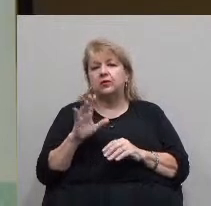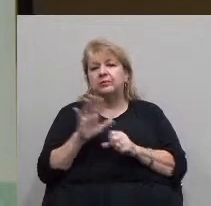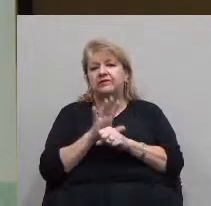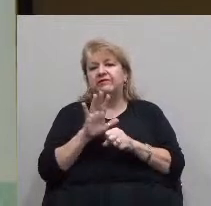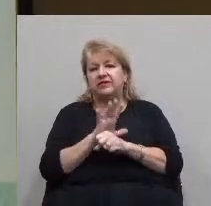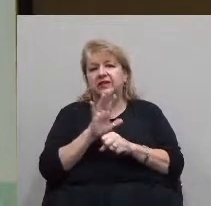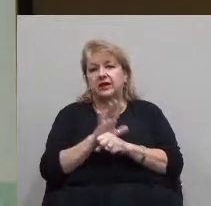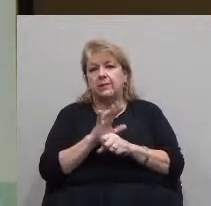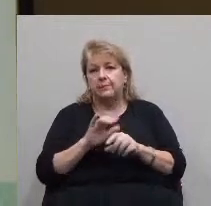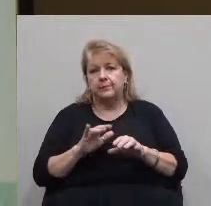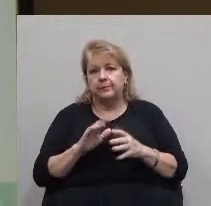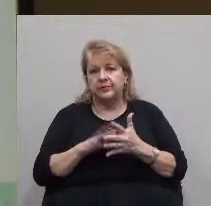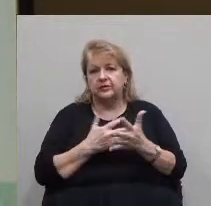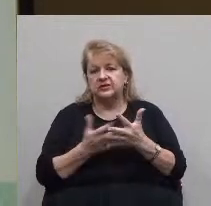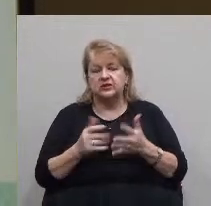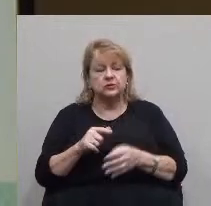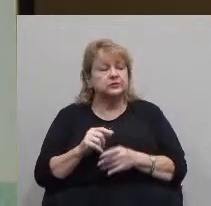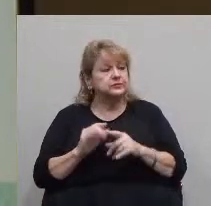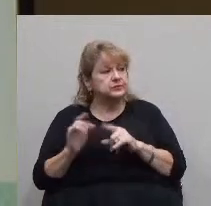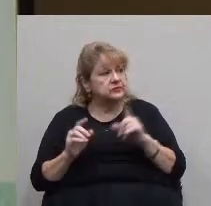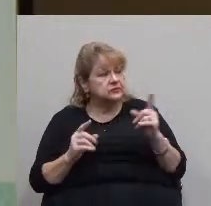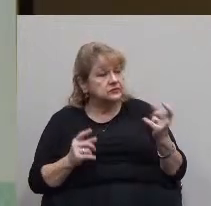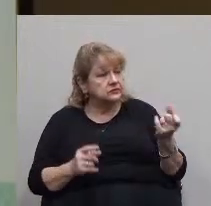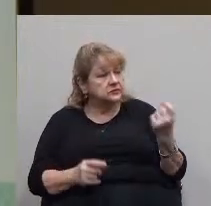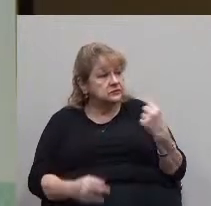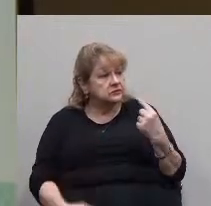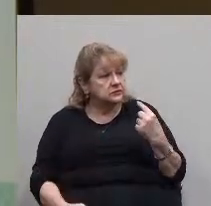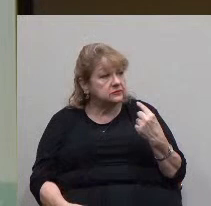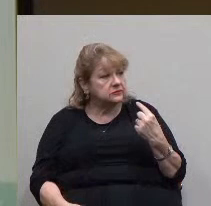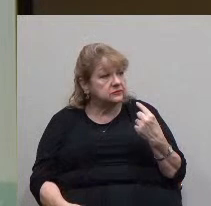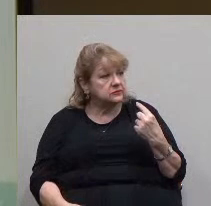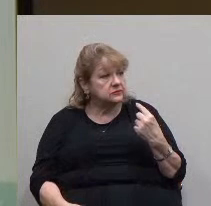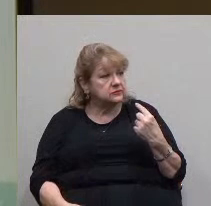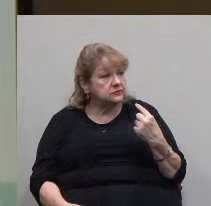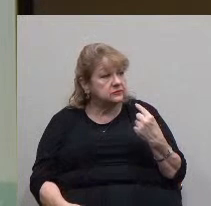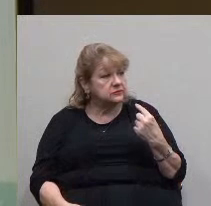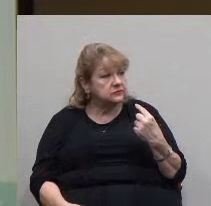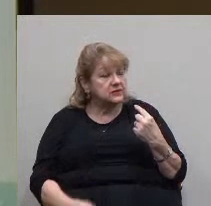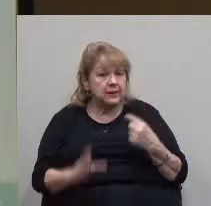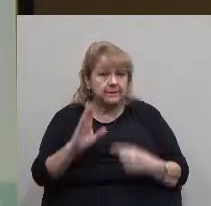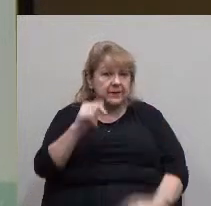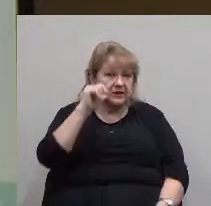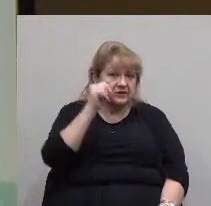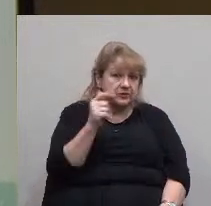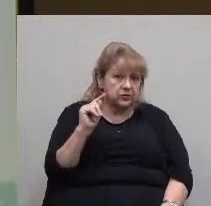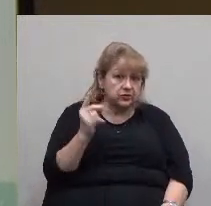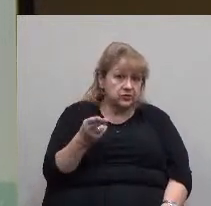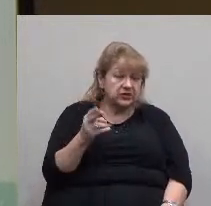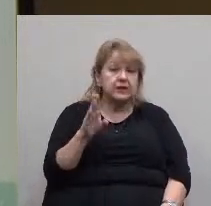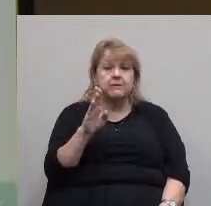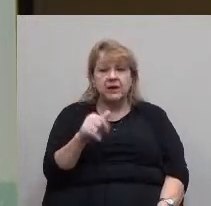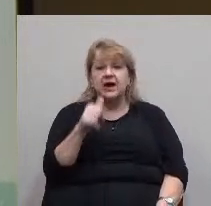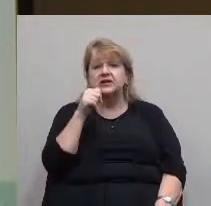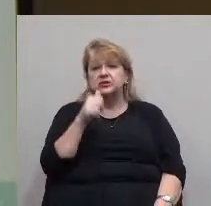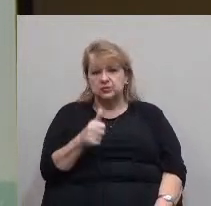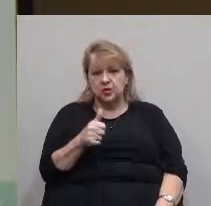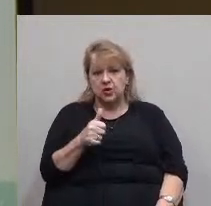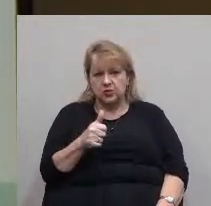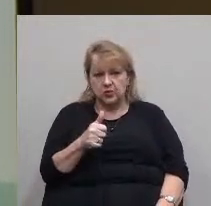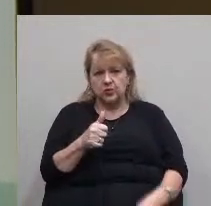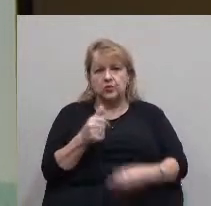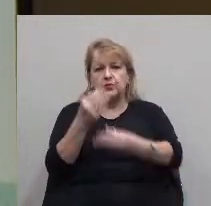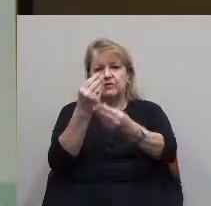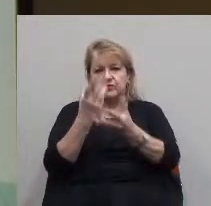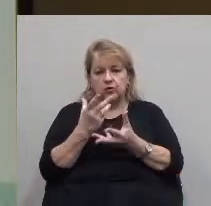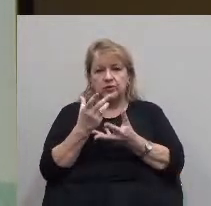these days. Yes, ma'am? Sorry, are you saying you will find out by tomorrow, Thursday? Yes, by tomorrow, I'll know about next week